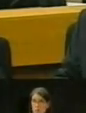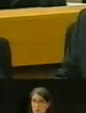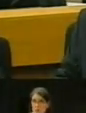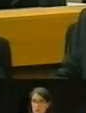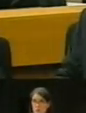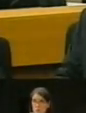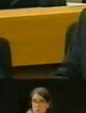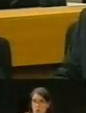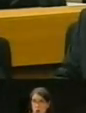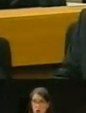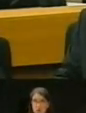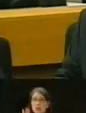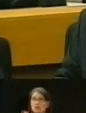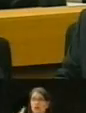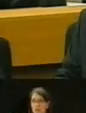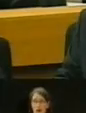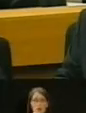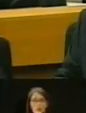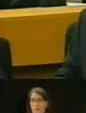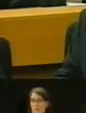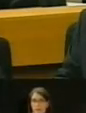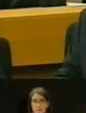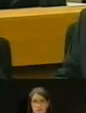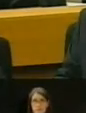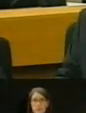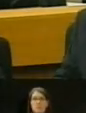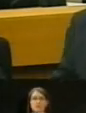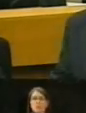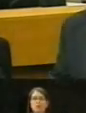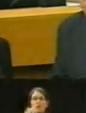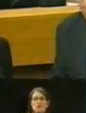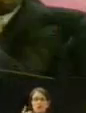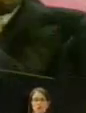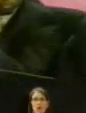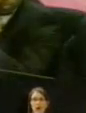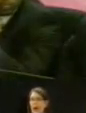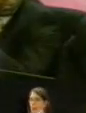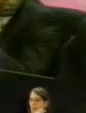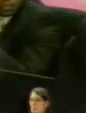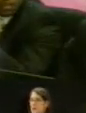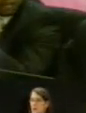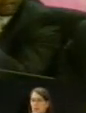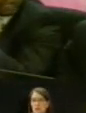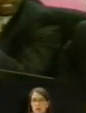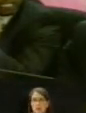District district's fault. Mr. Chairman, I was mentioned directly, and I would like a point of personal privilege.